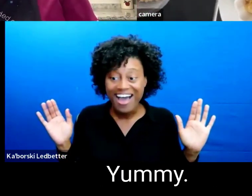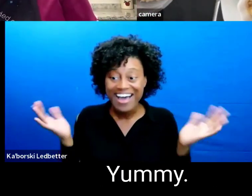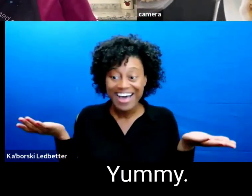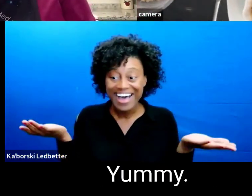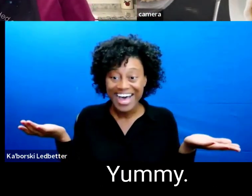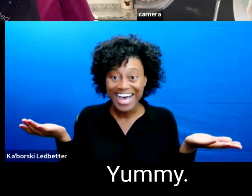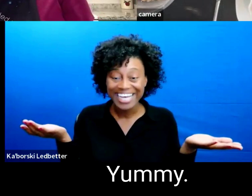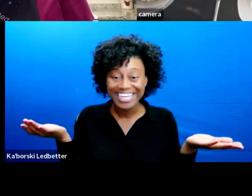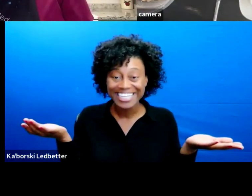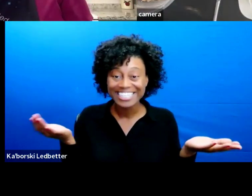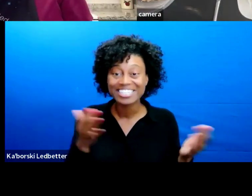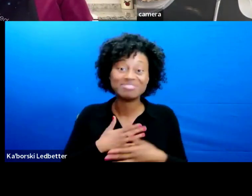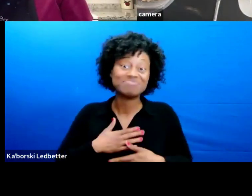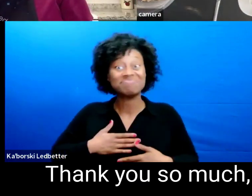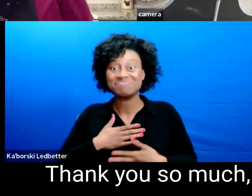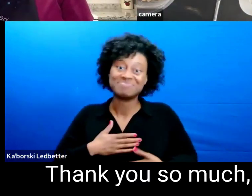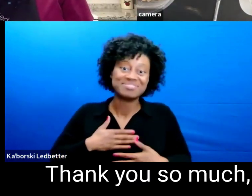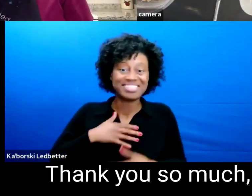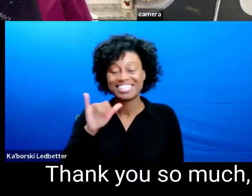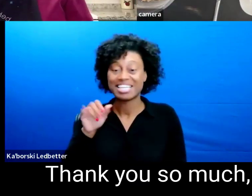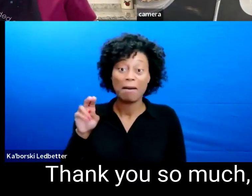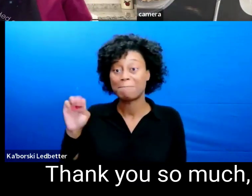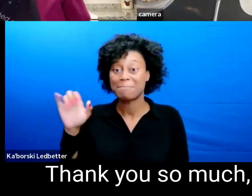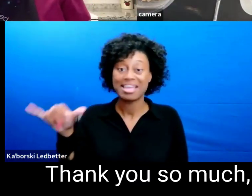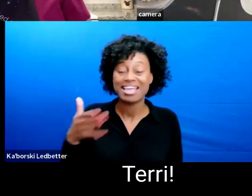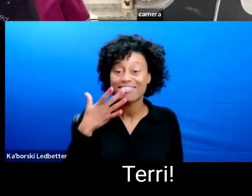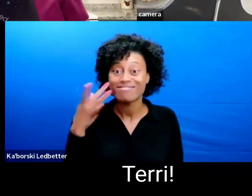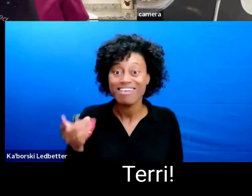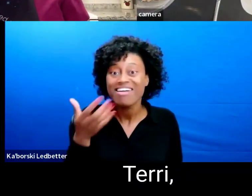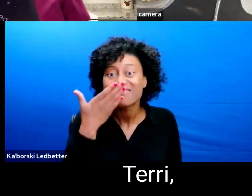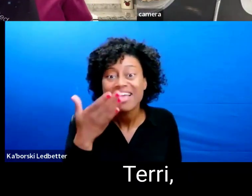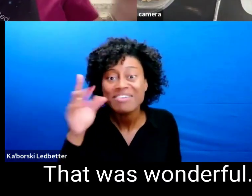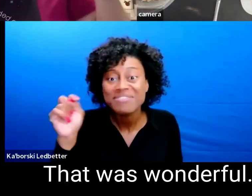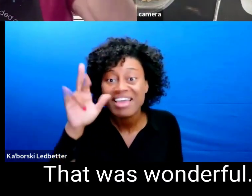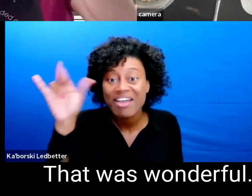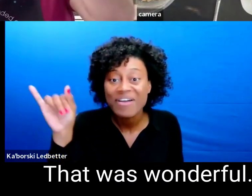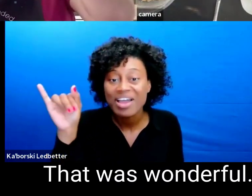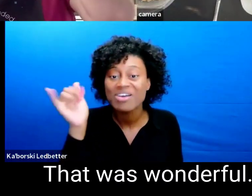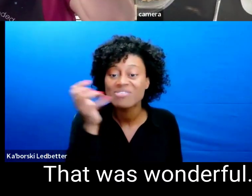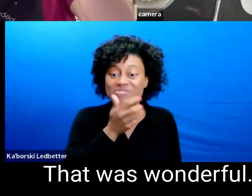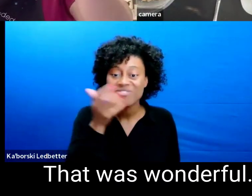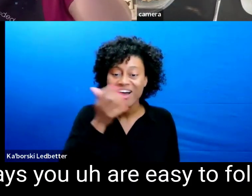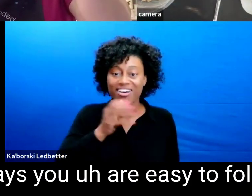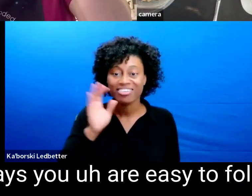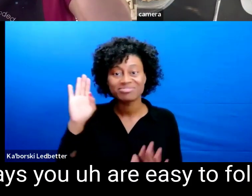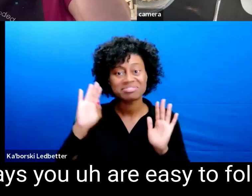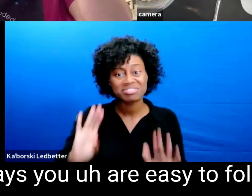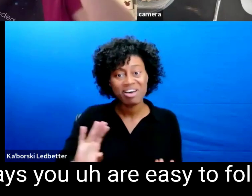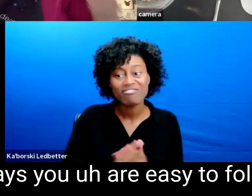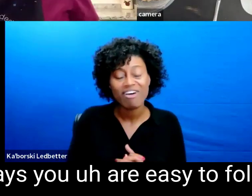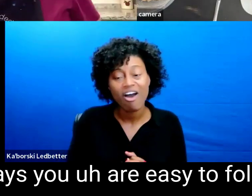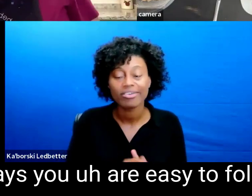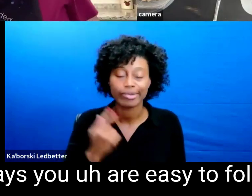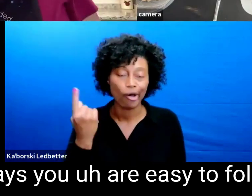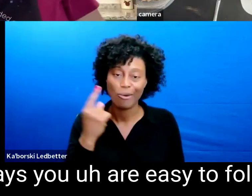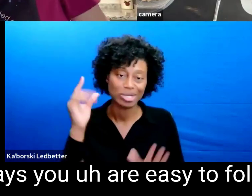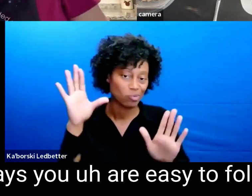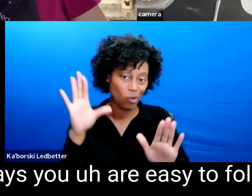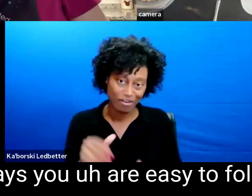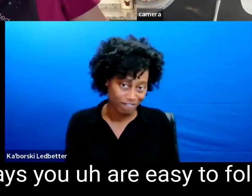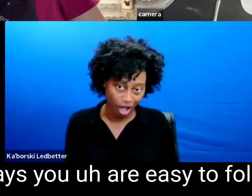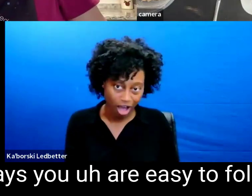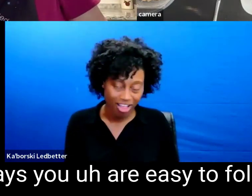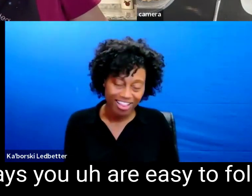Yummy, yummy. Thank you so much, Terri. Terri, that was wonderful as always.